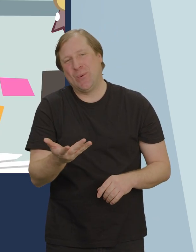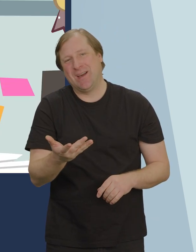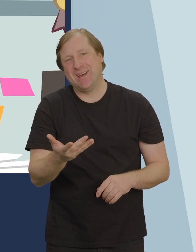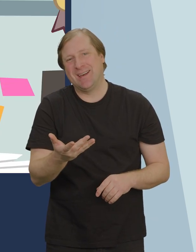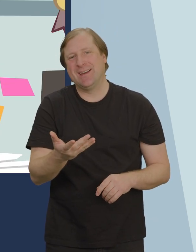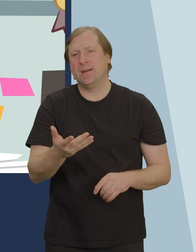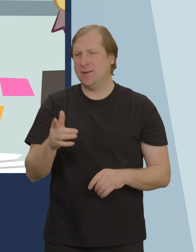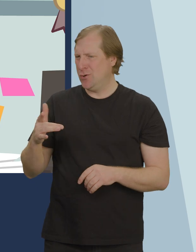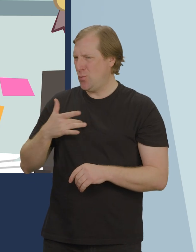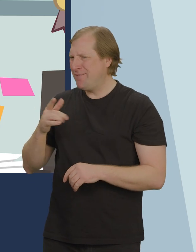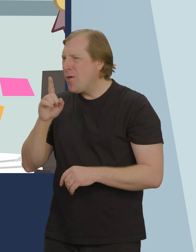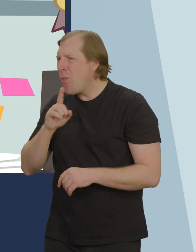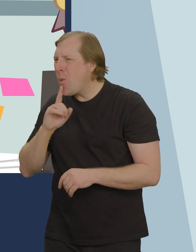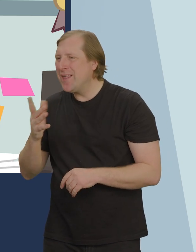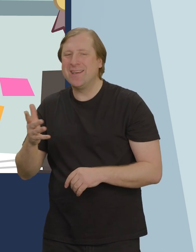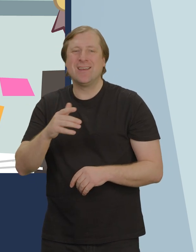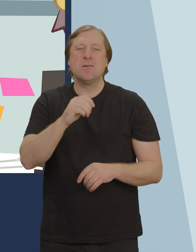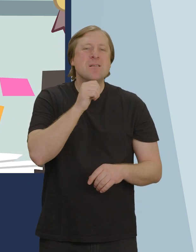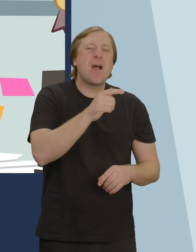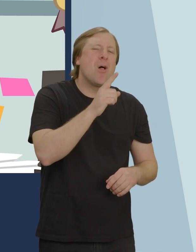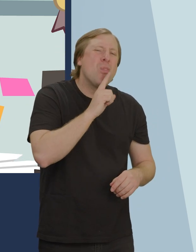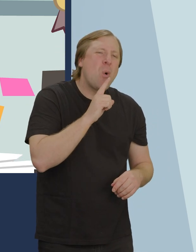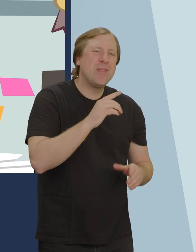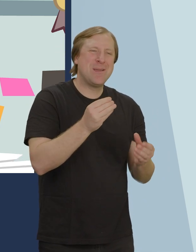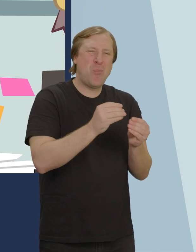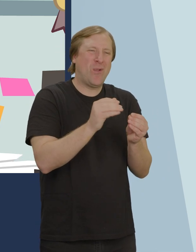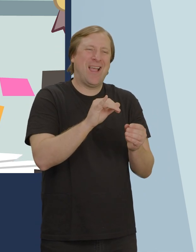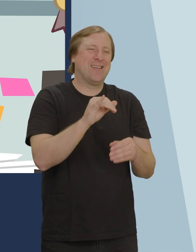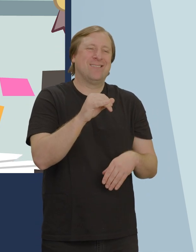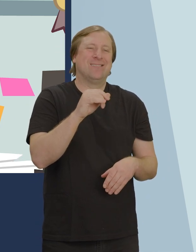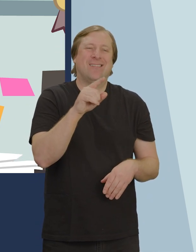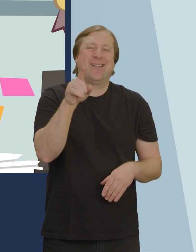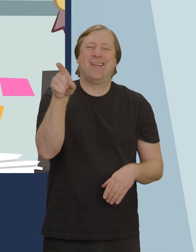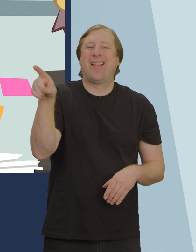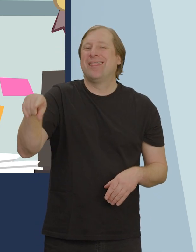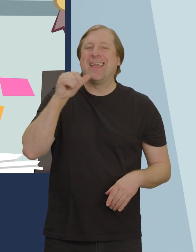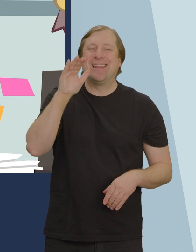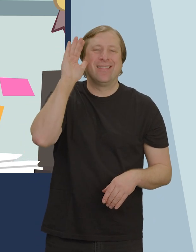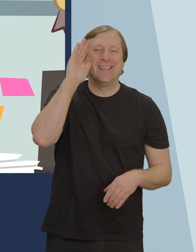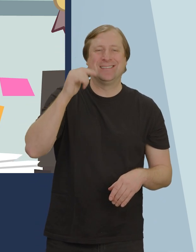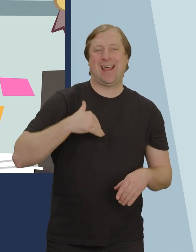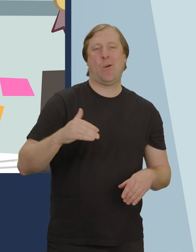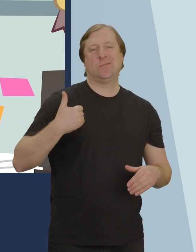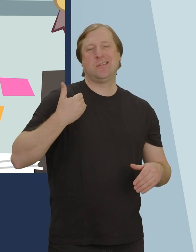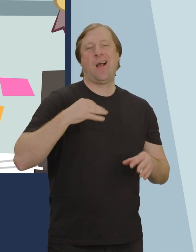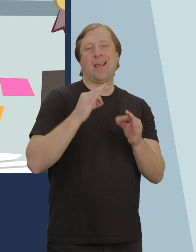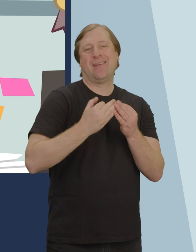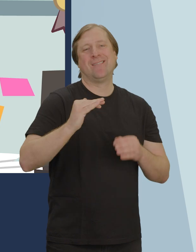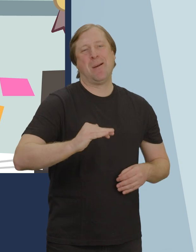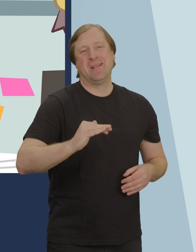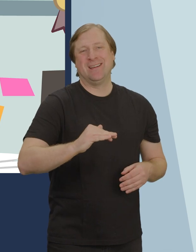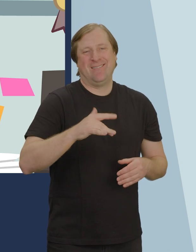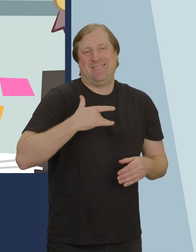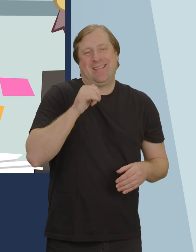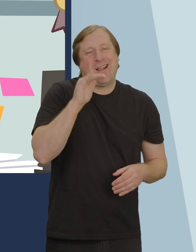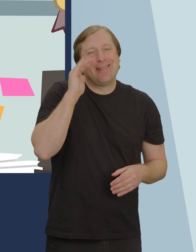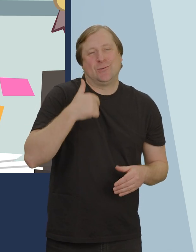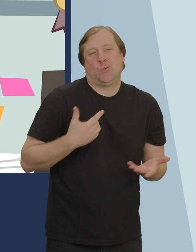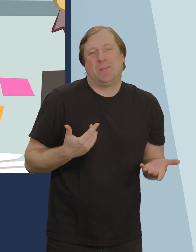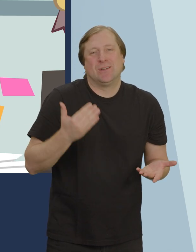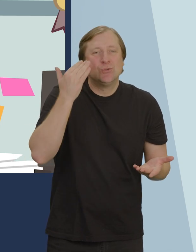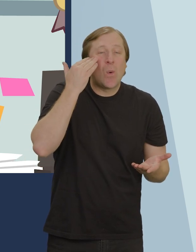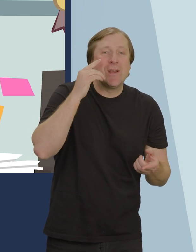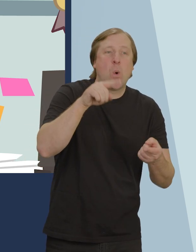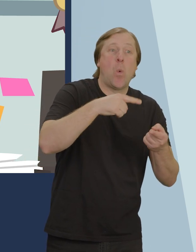You felt alone? Not alone, more like not heard. I was the youngest in my family. So I learned early when